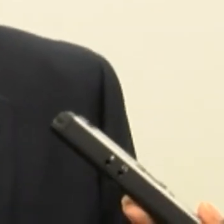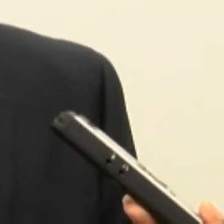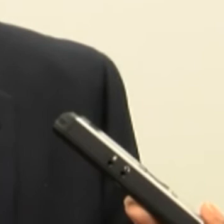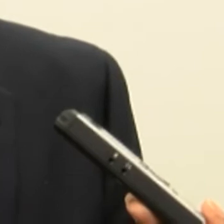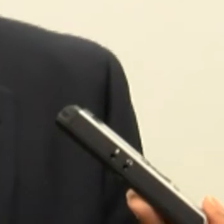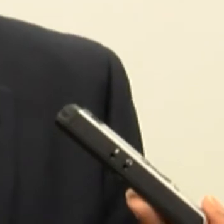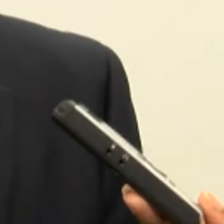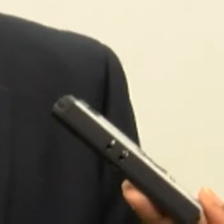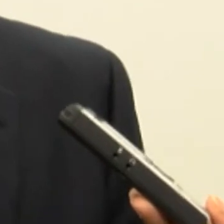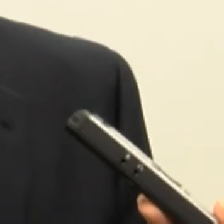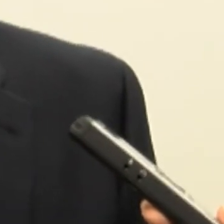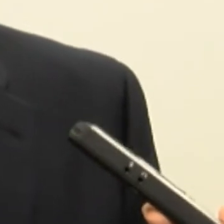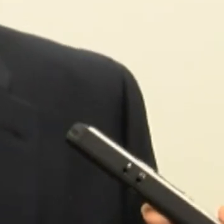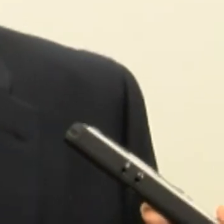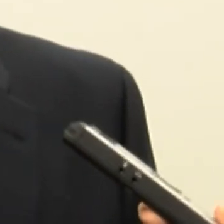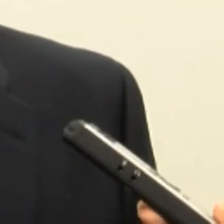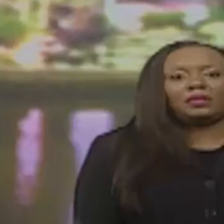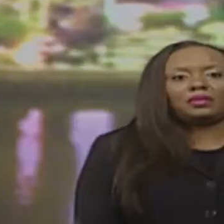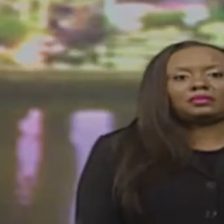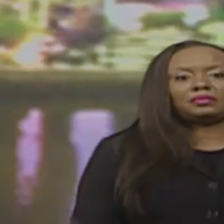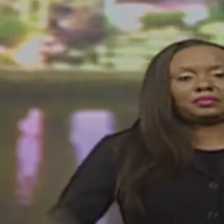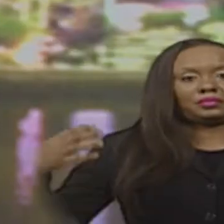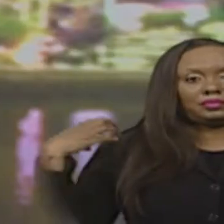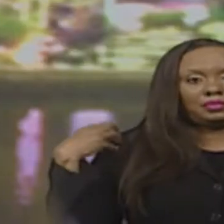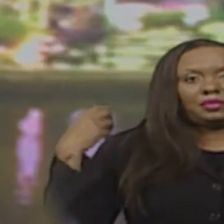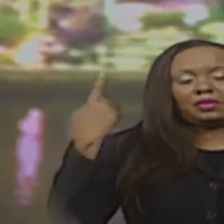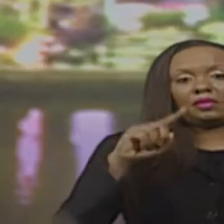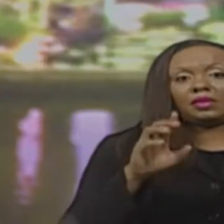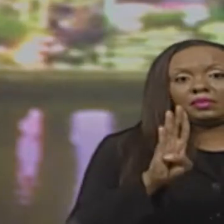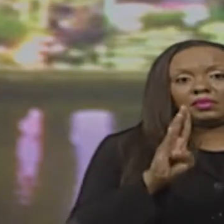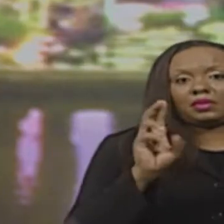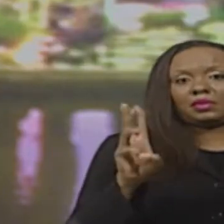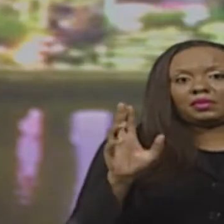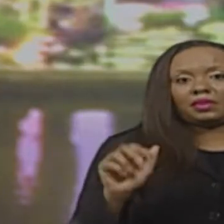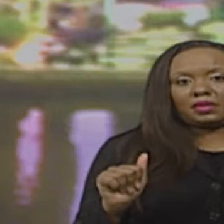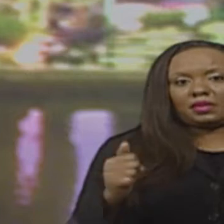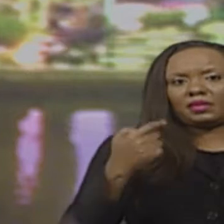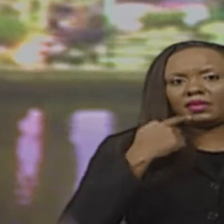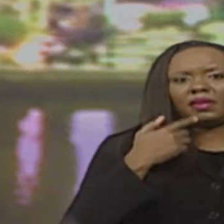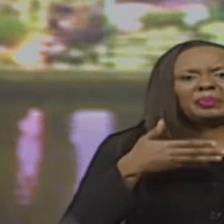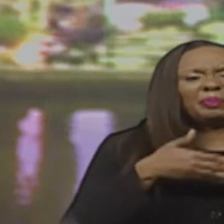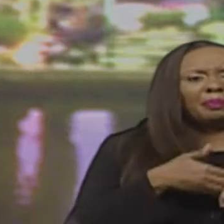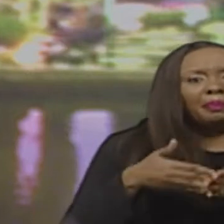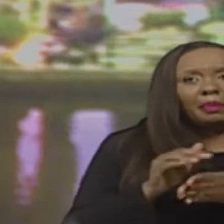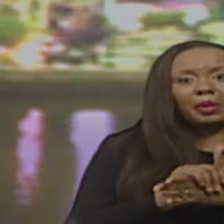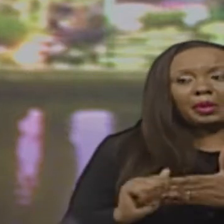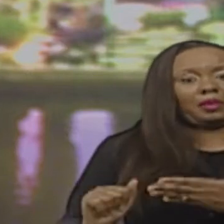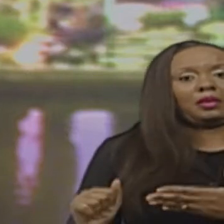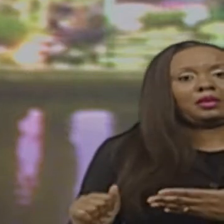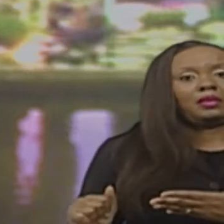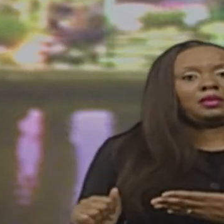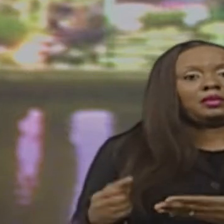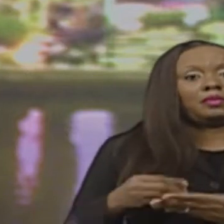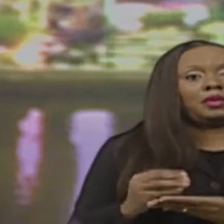$2 million Barbadian dollars per month. Meanwhile, Chairman of the BWA, Dr. Atlee Brathwaite, says the multi-million-dollar